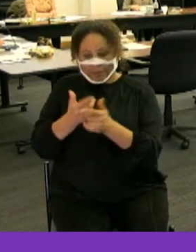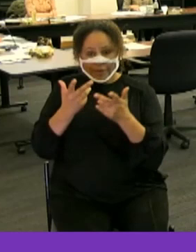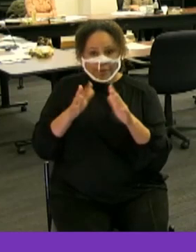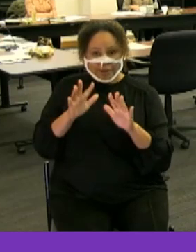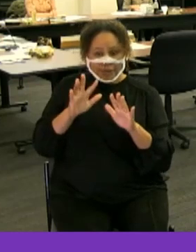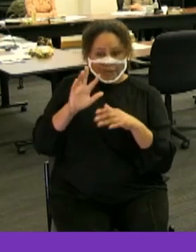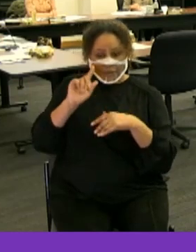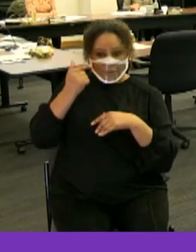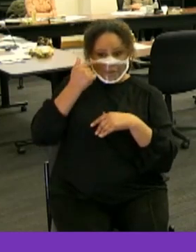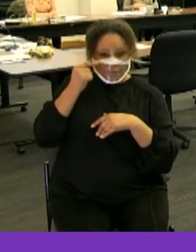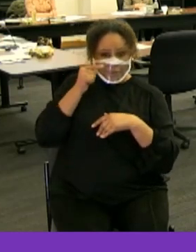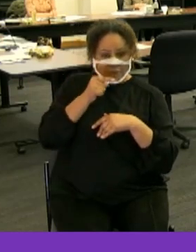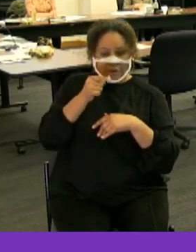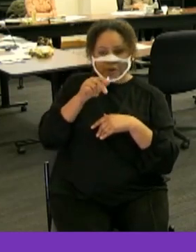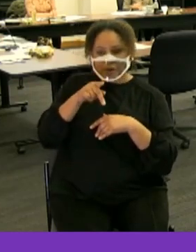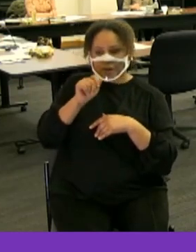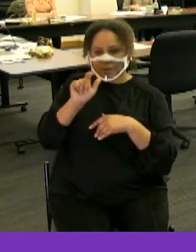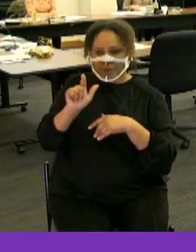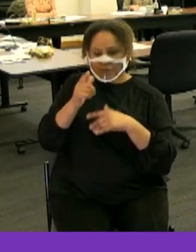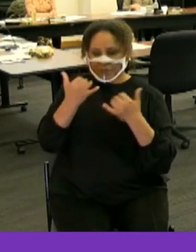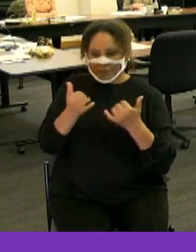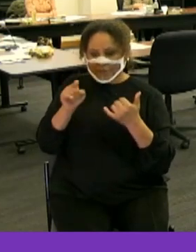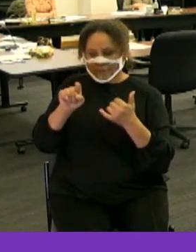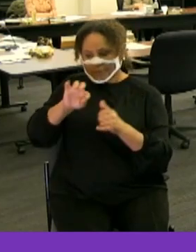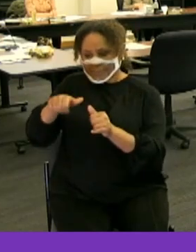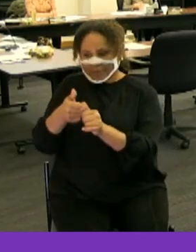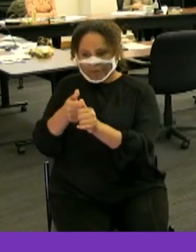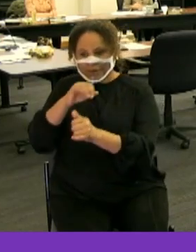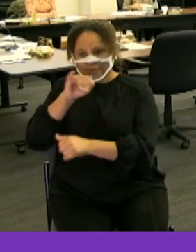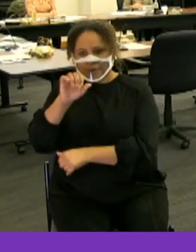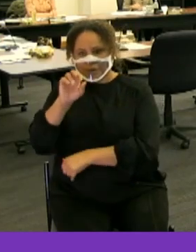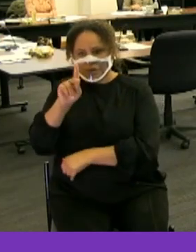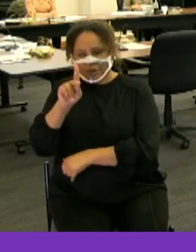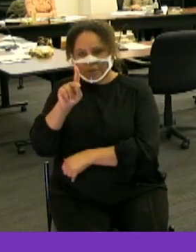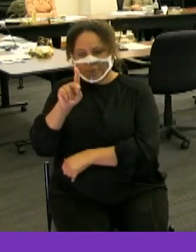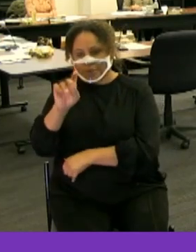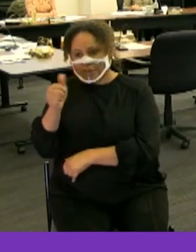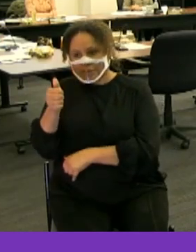it, and it has now been backed up by JCAR.